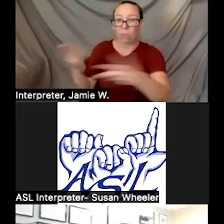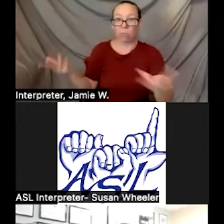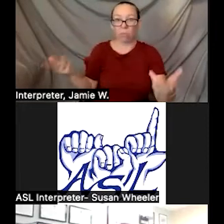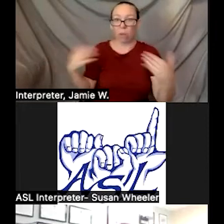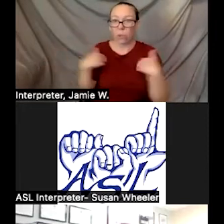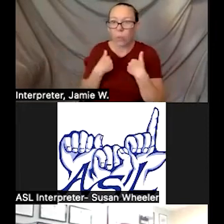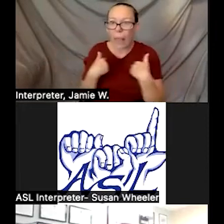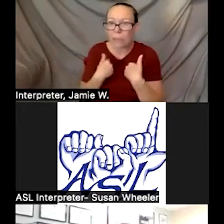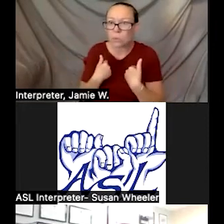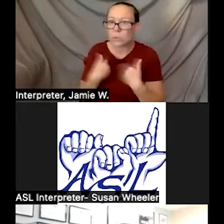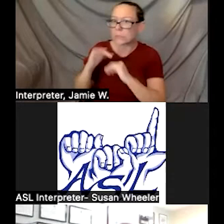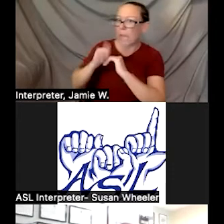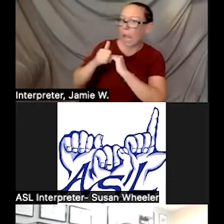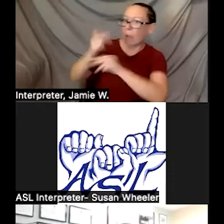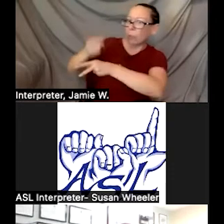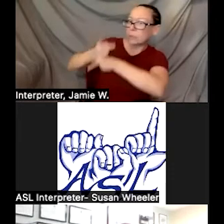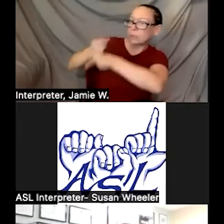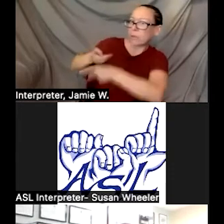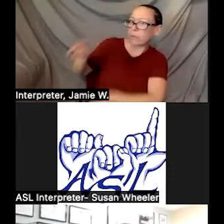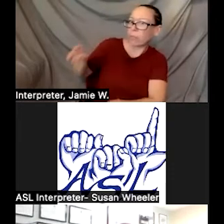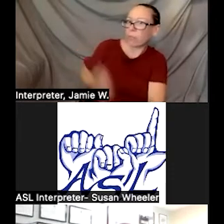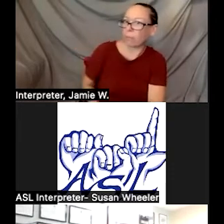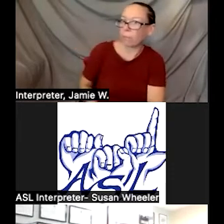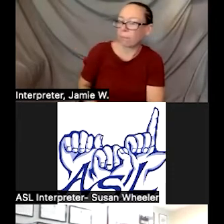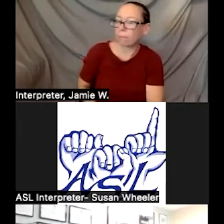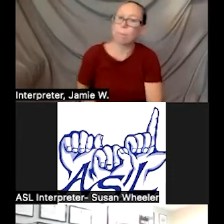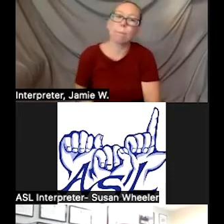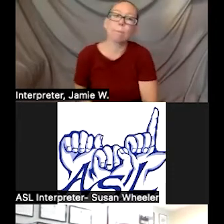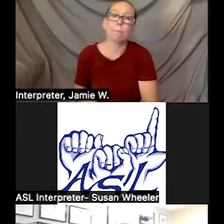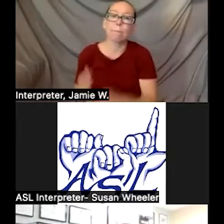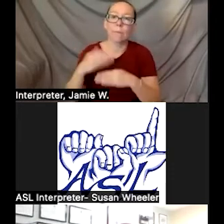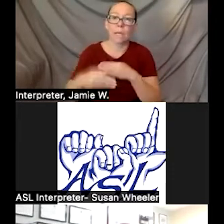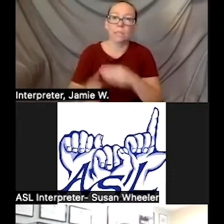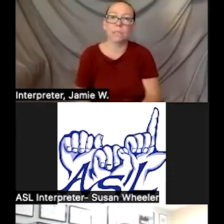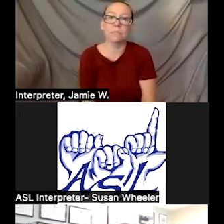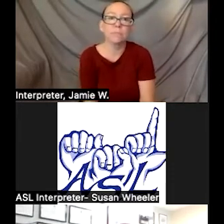be taken care of, and having a plan for that. Next.